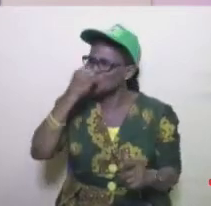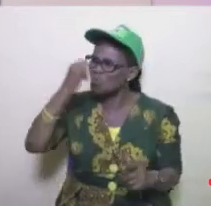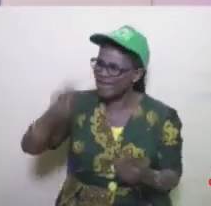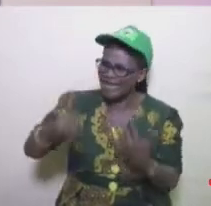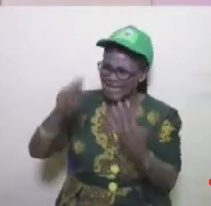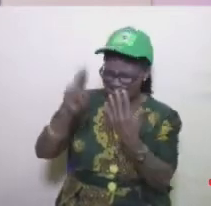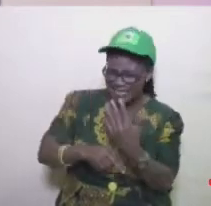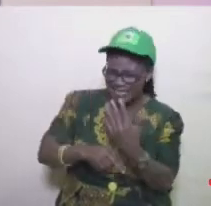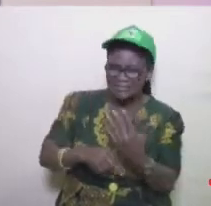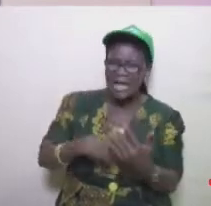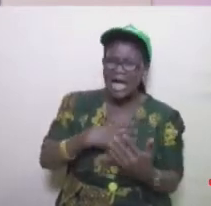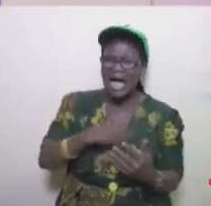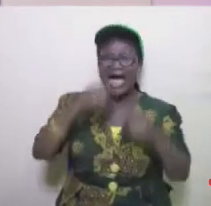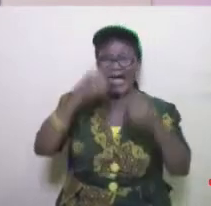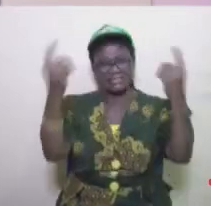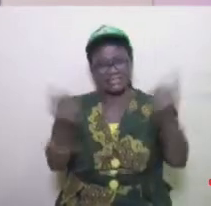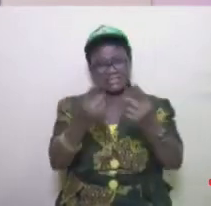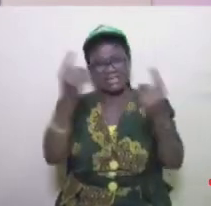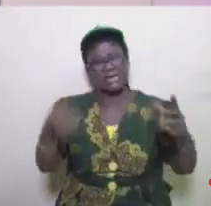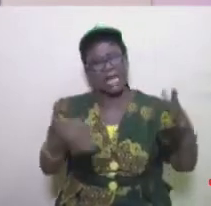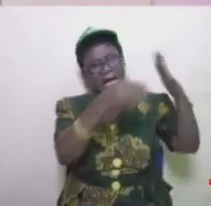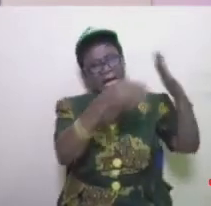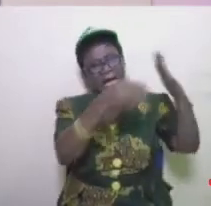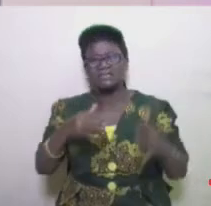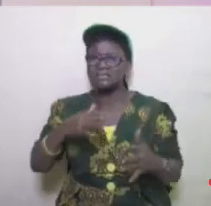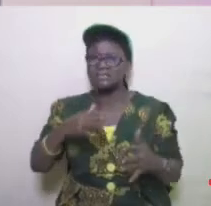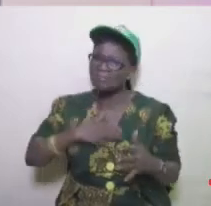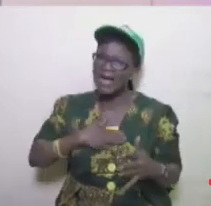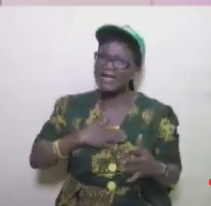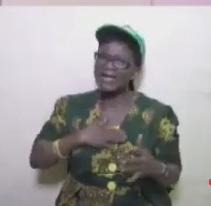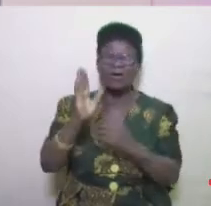sin against my God?"